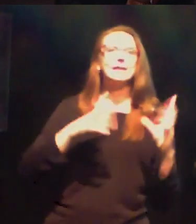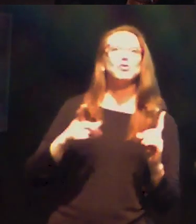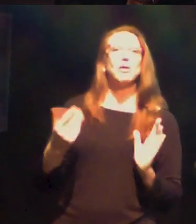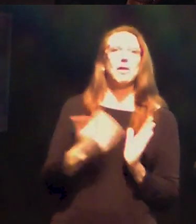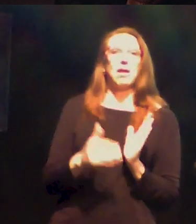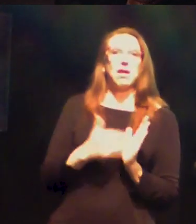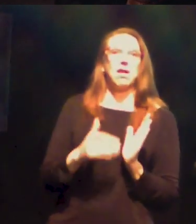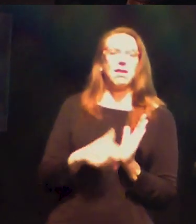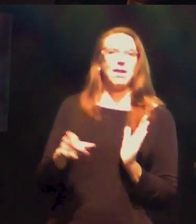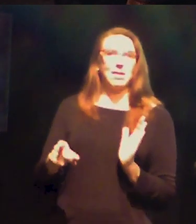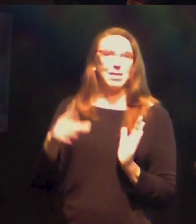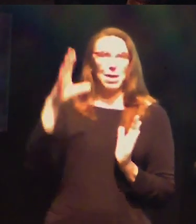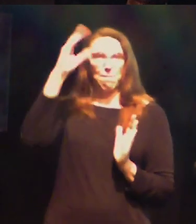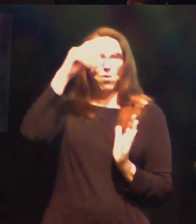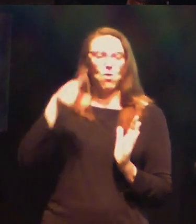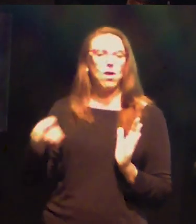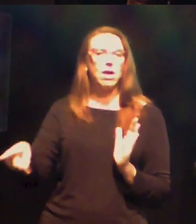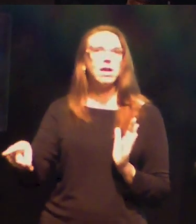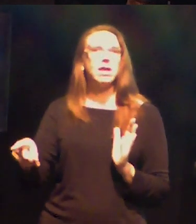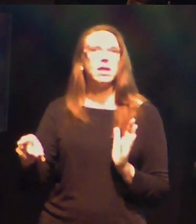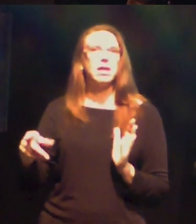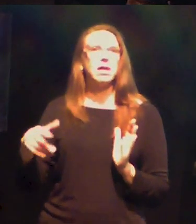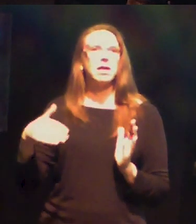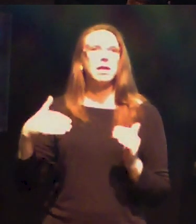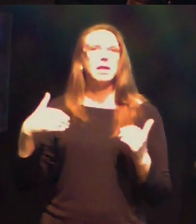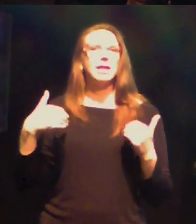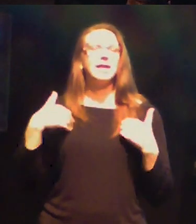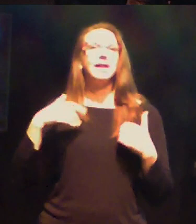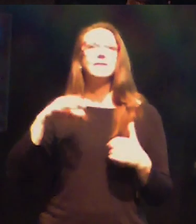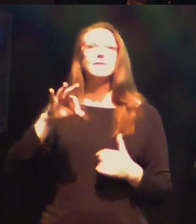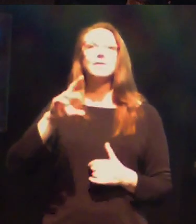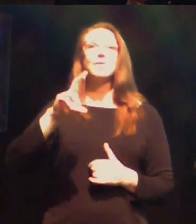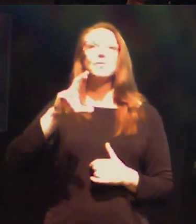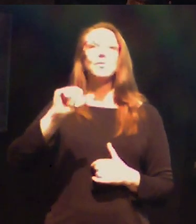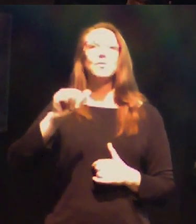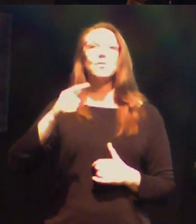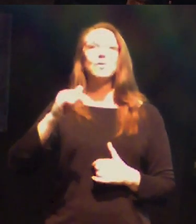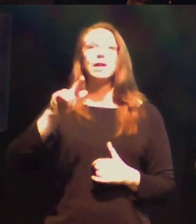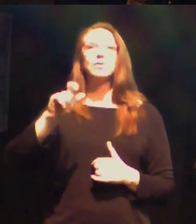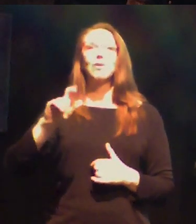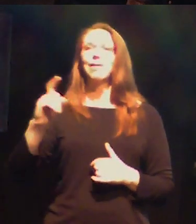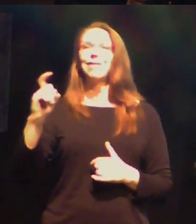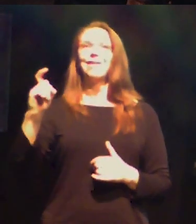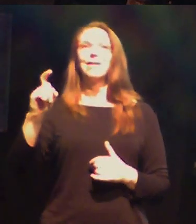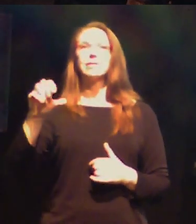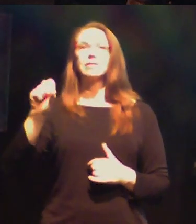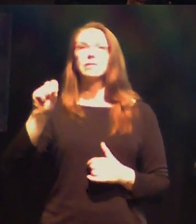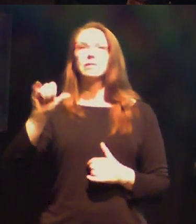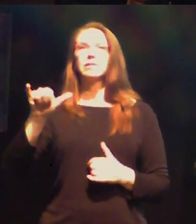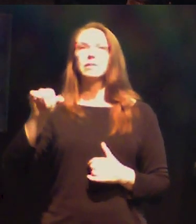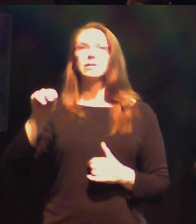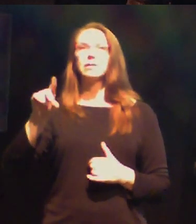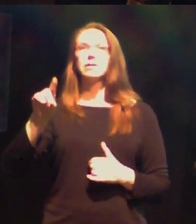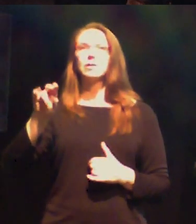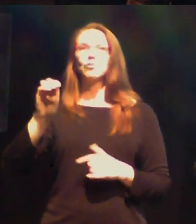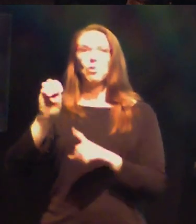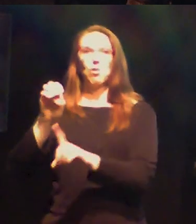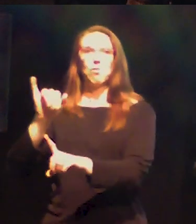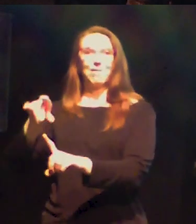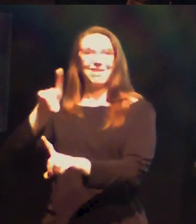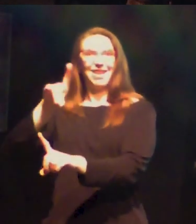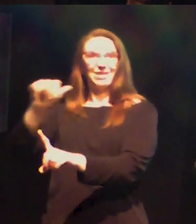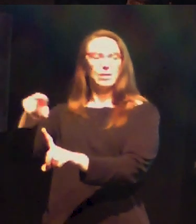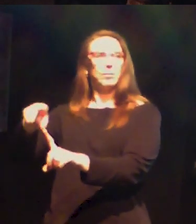repeatedly, he has Fragile X syndrome, which is a disability that